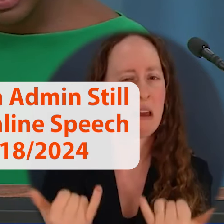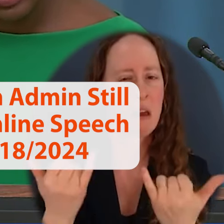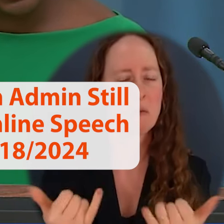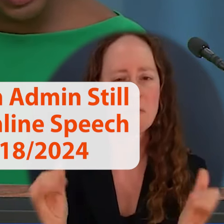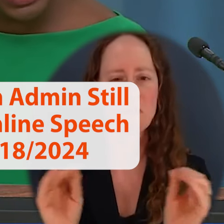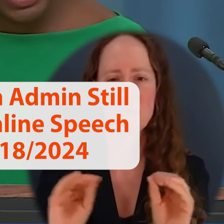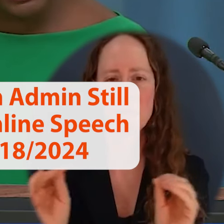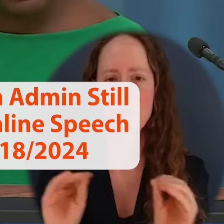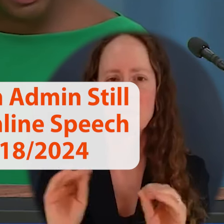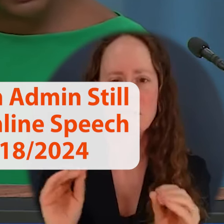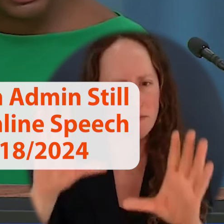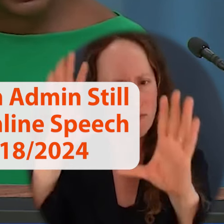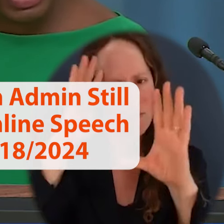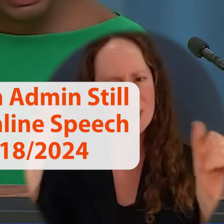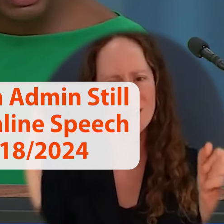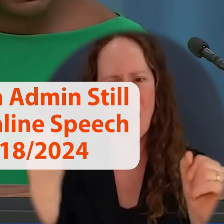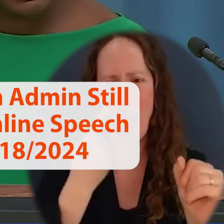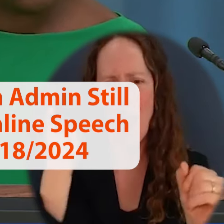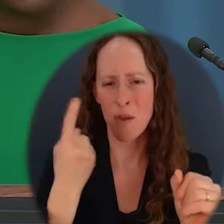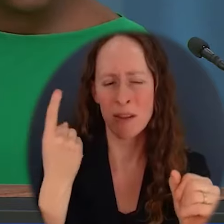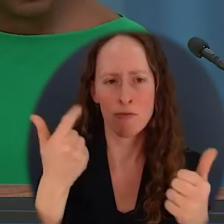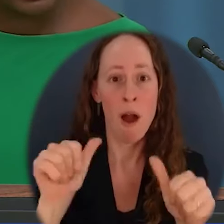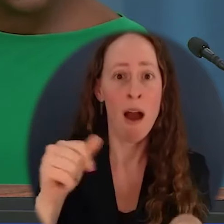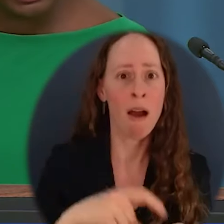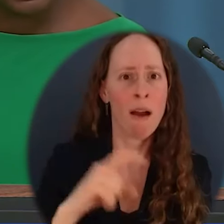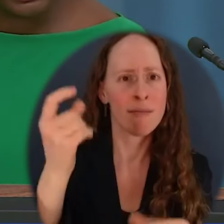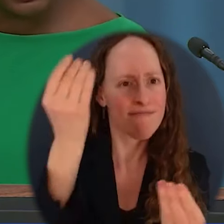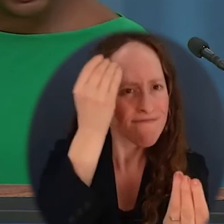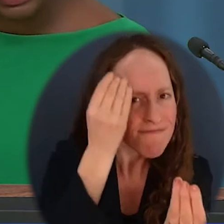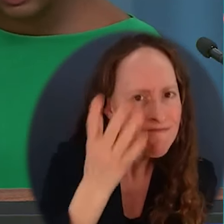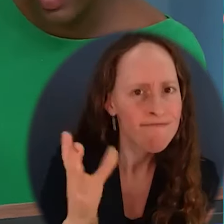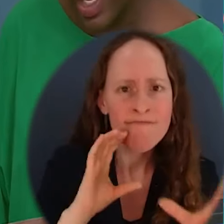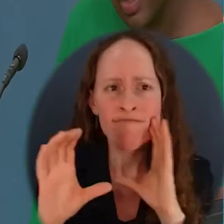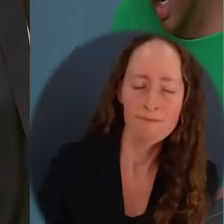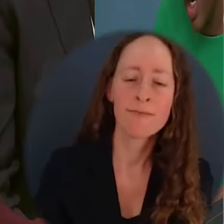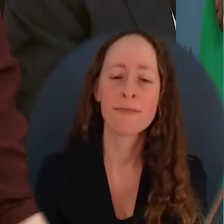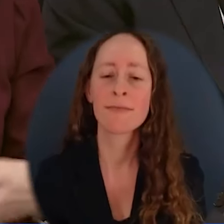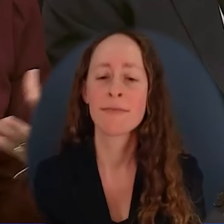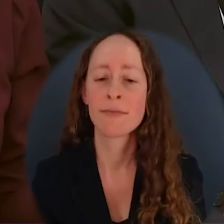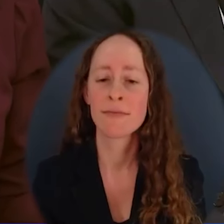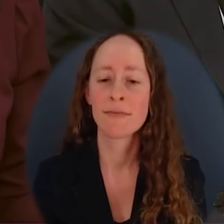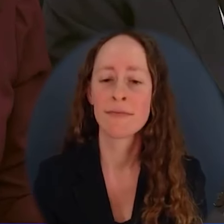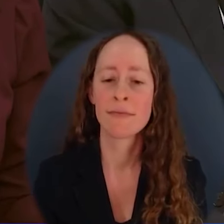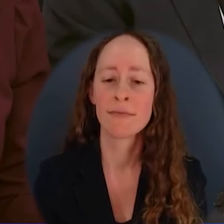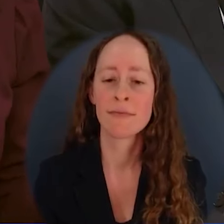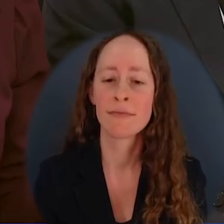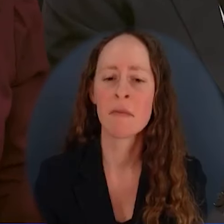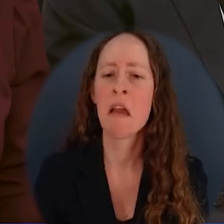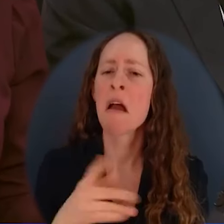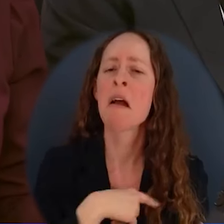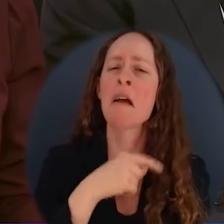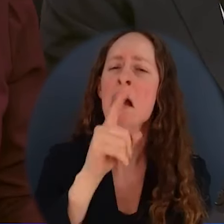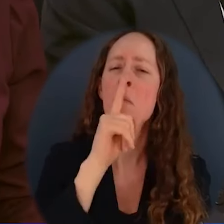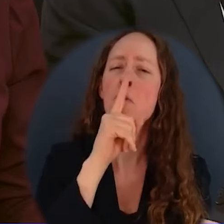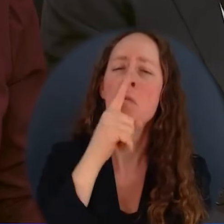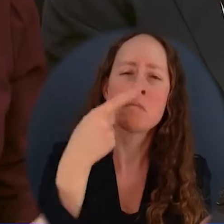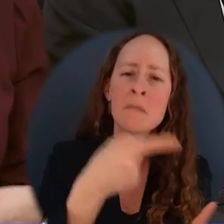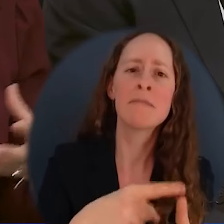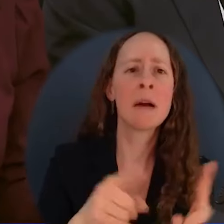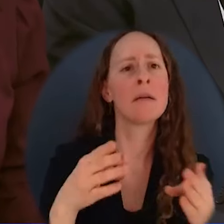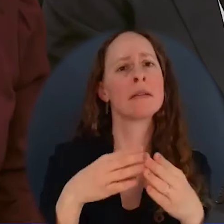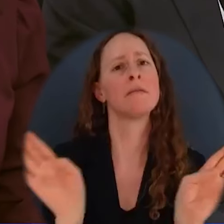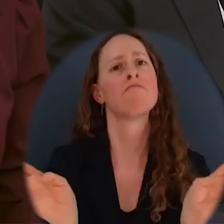tries to communicate with Americans and meet them where they are. You see us do that. More broadly, can you talk about the administration's concerns on the